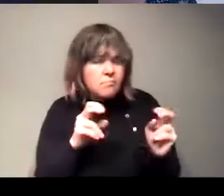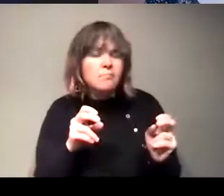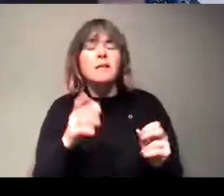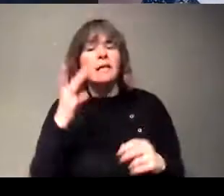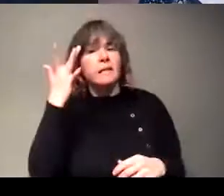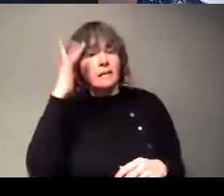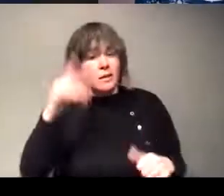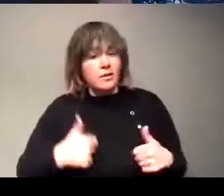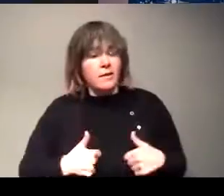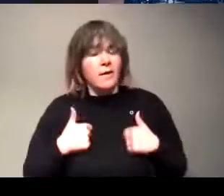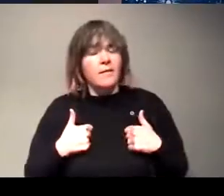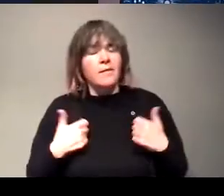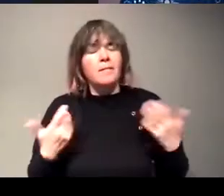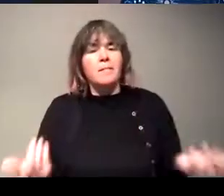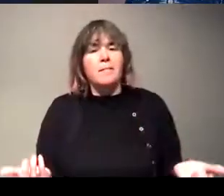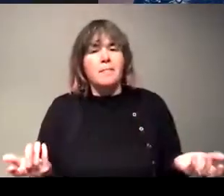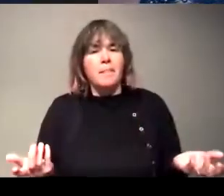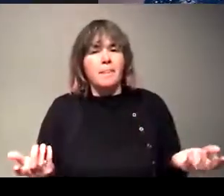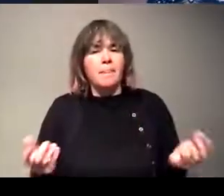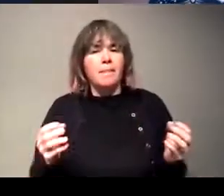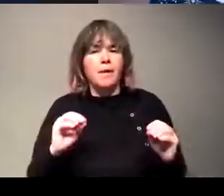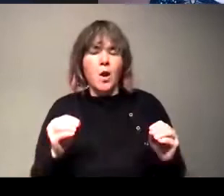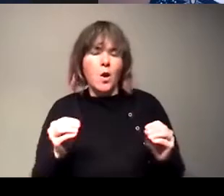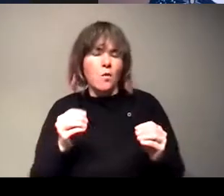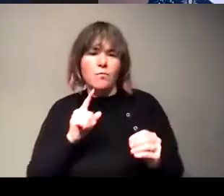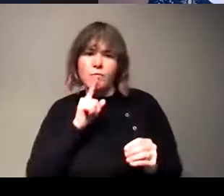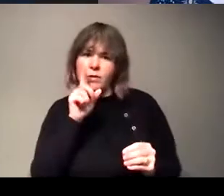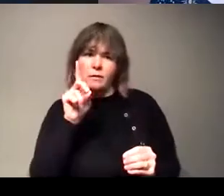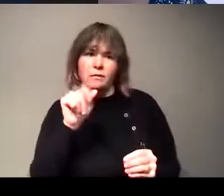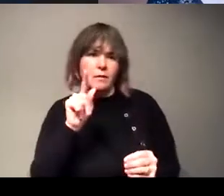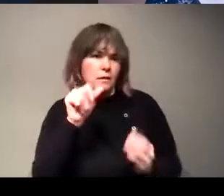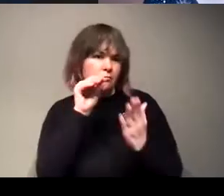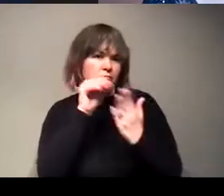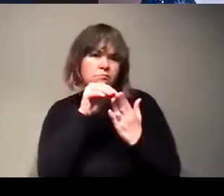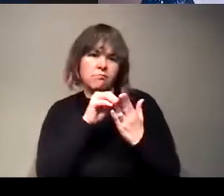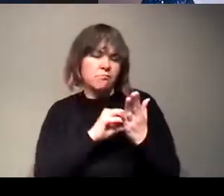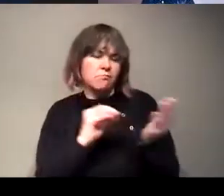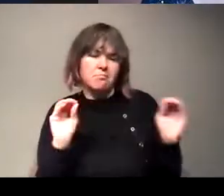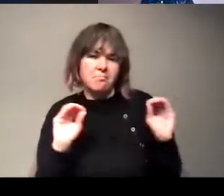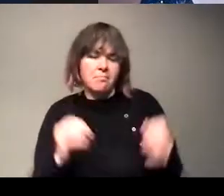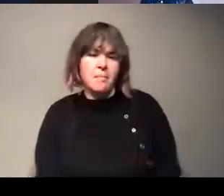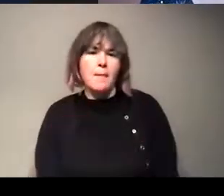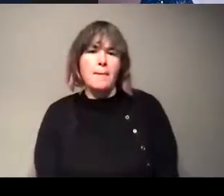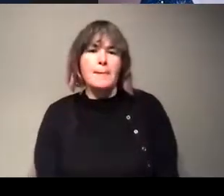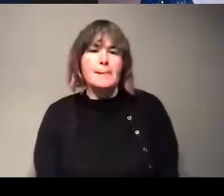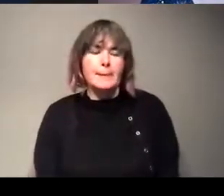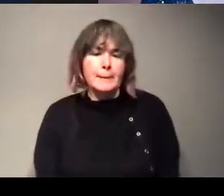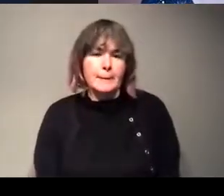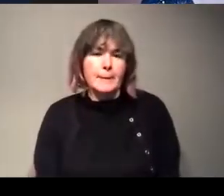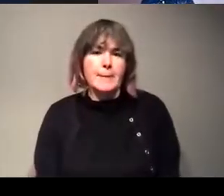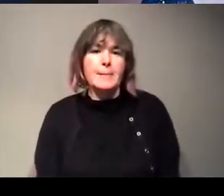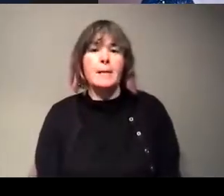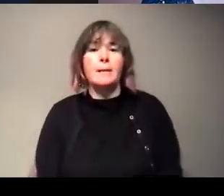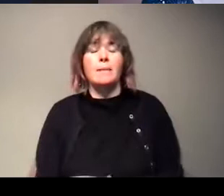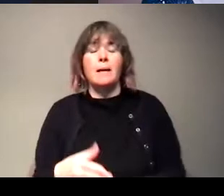we don't have solid data yet, but yeah, given vast amount of time and the vastness